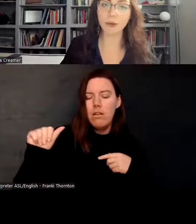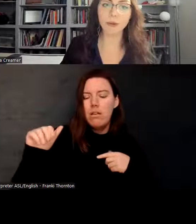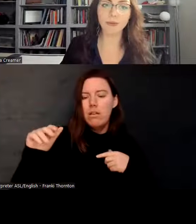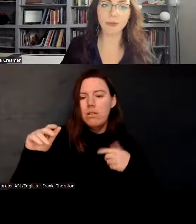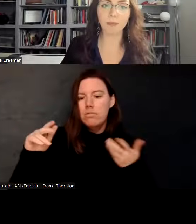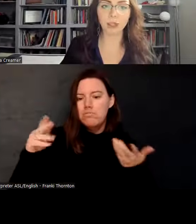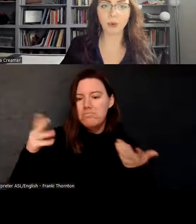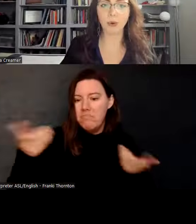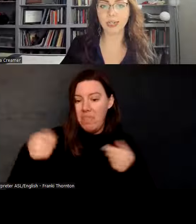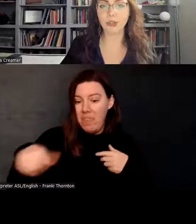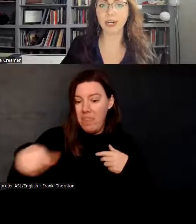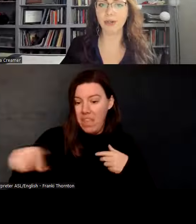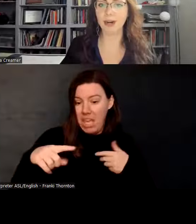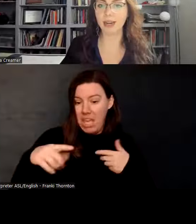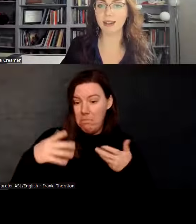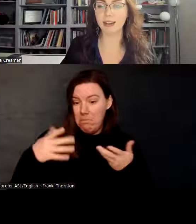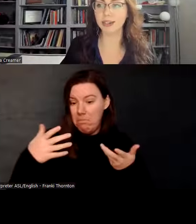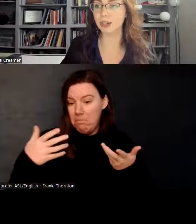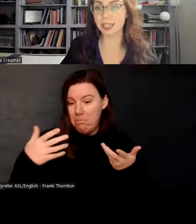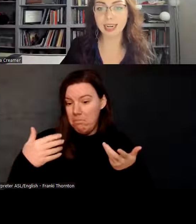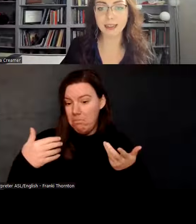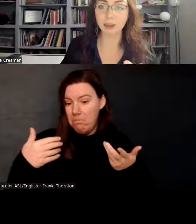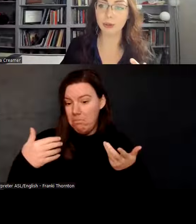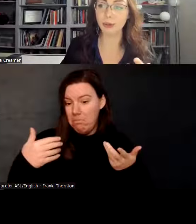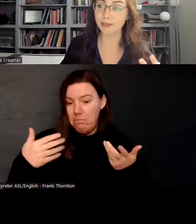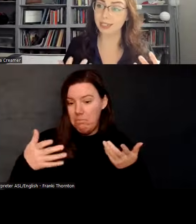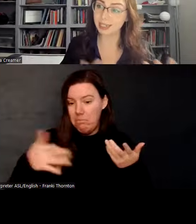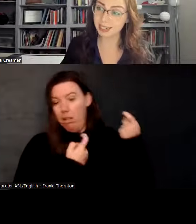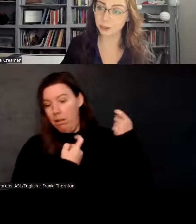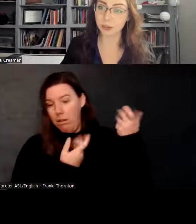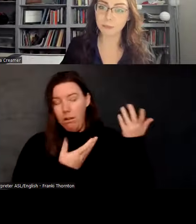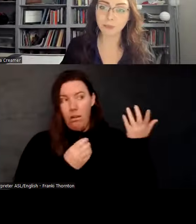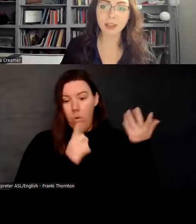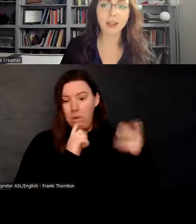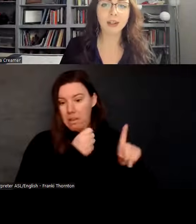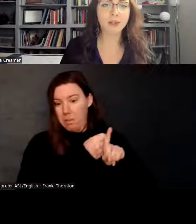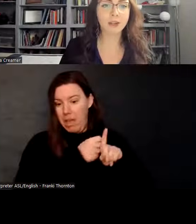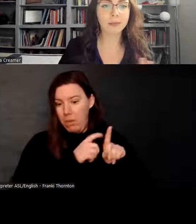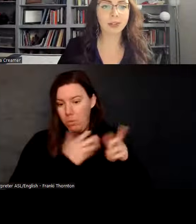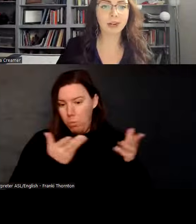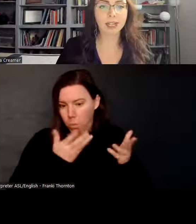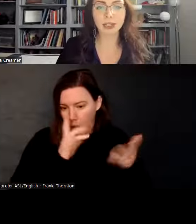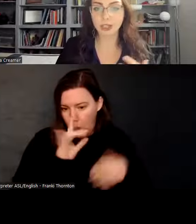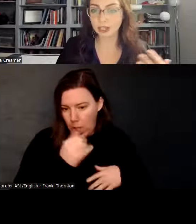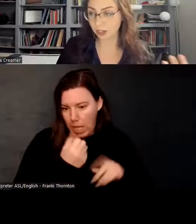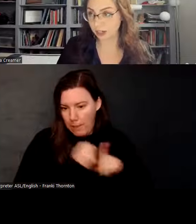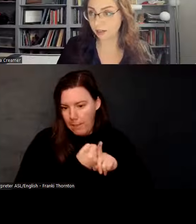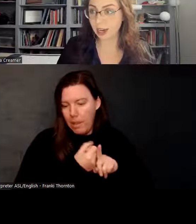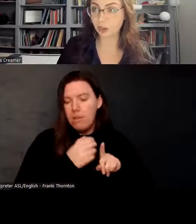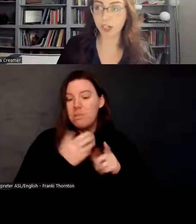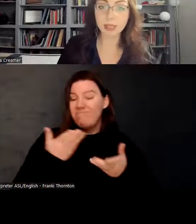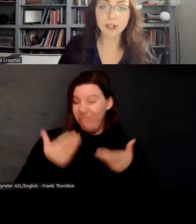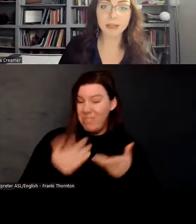more removed from control and extraction by the Assyrian state than those who lived in the cities were. Rural administrative centers, such